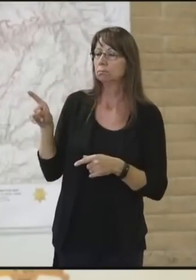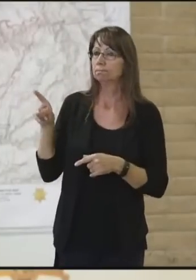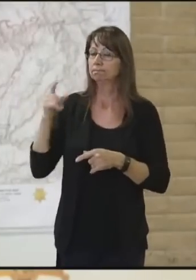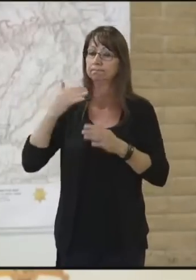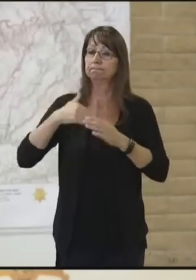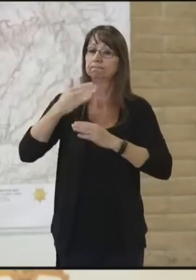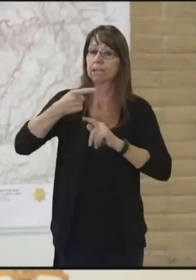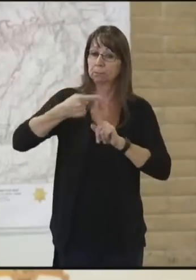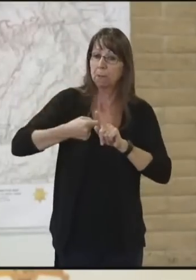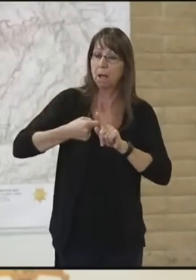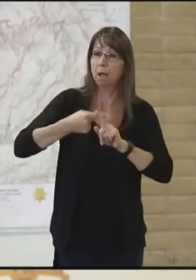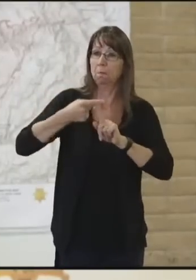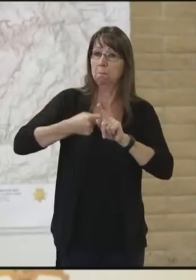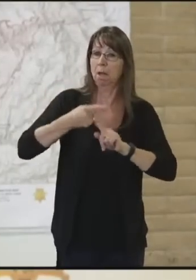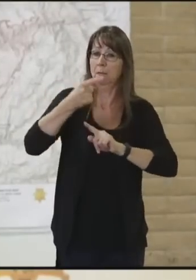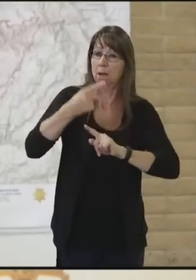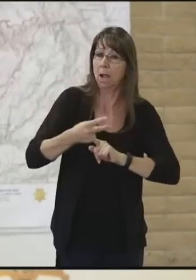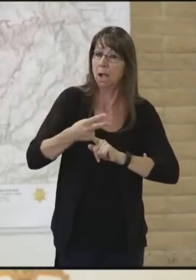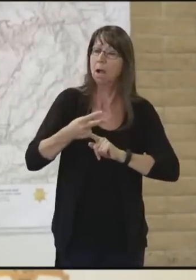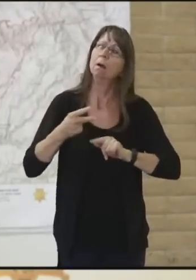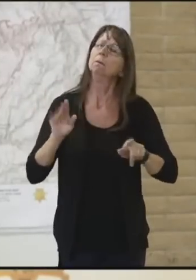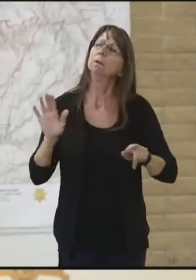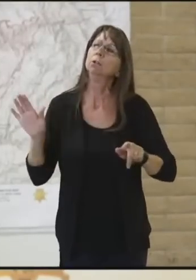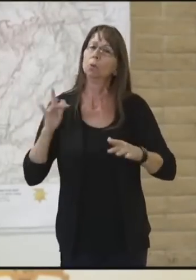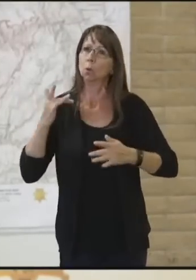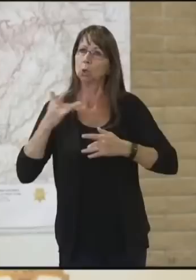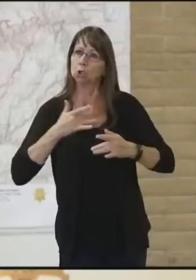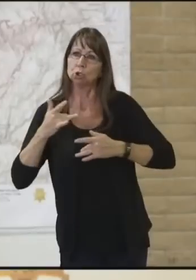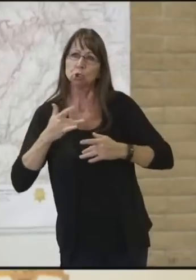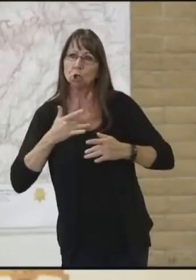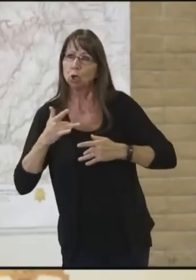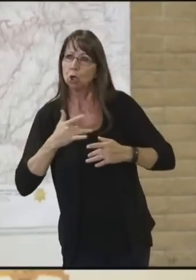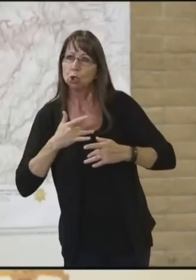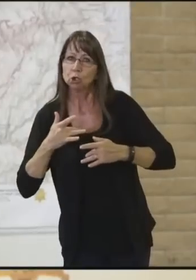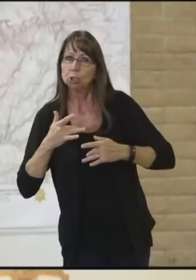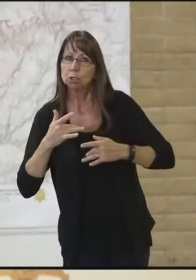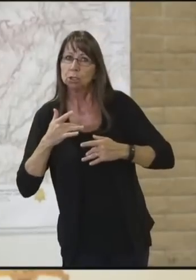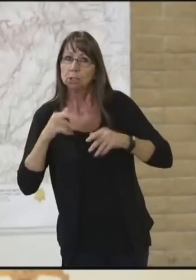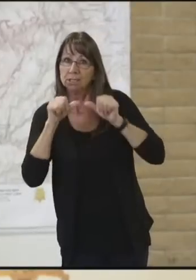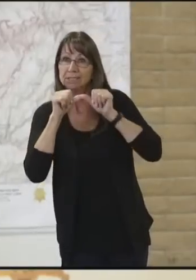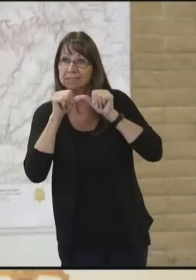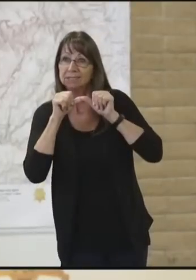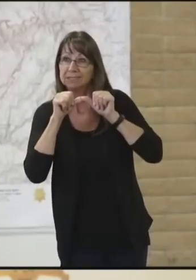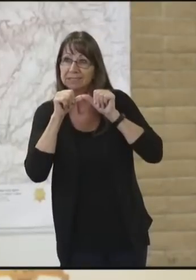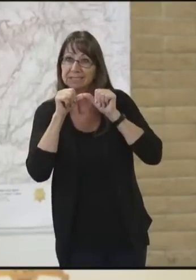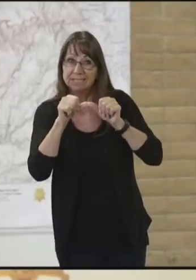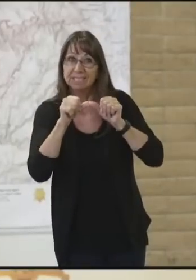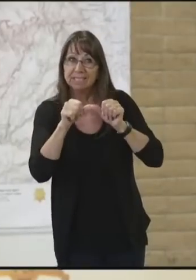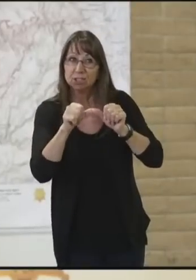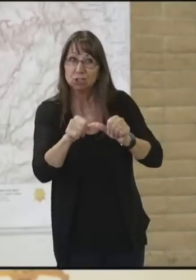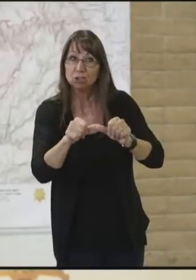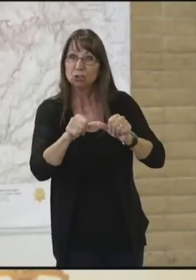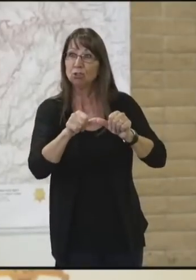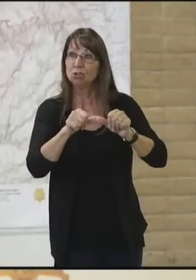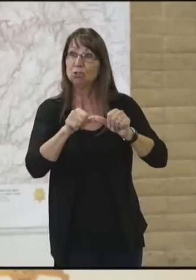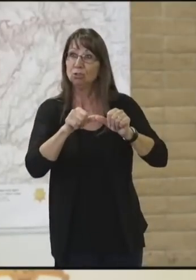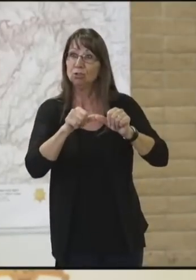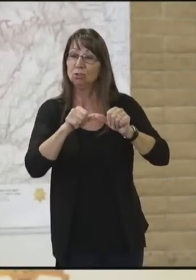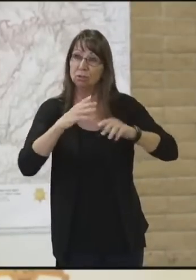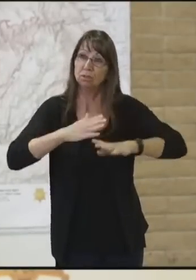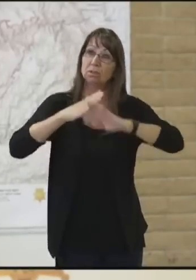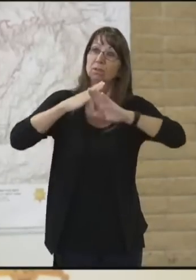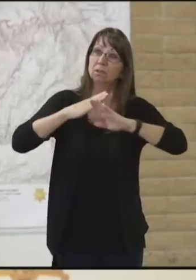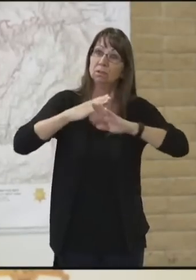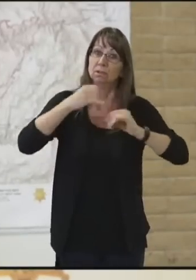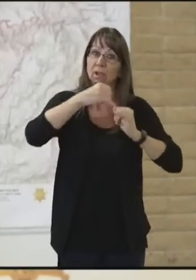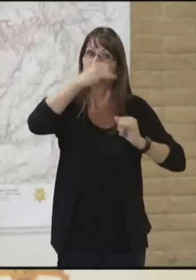and a half or so to continued northeast driven canyon fires tearing off of any kind of